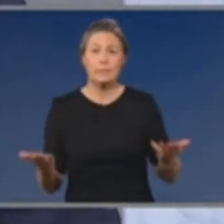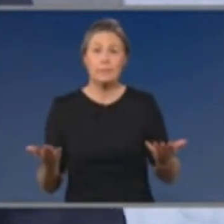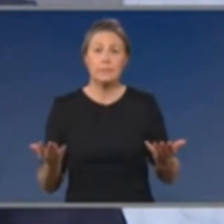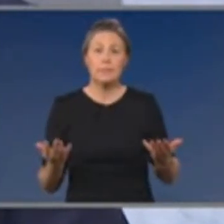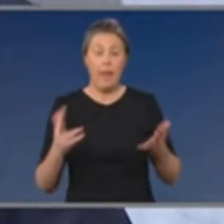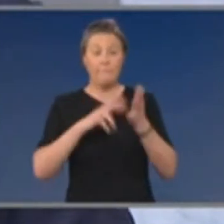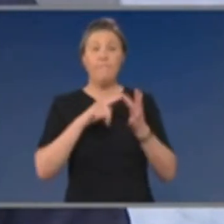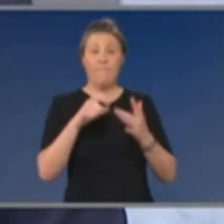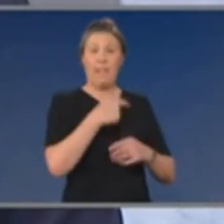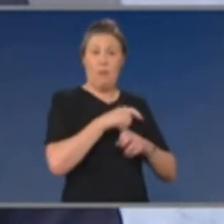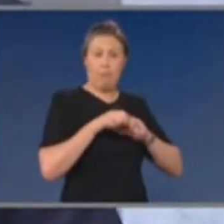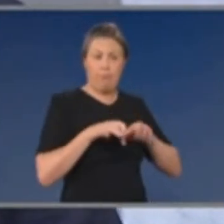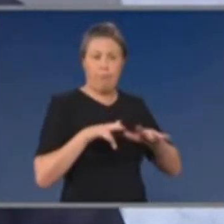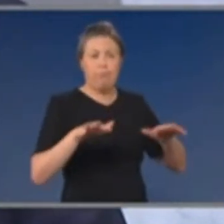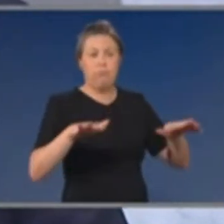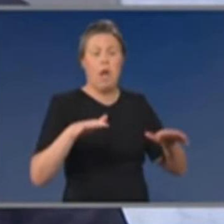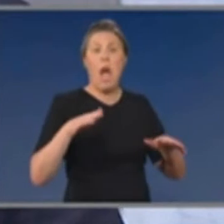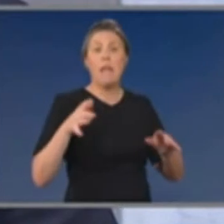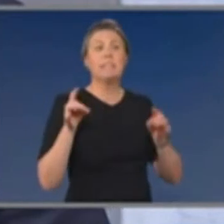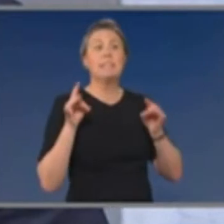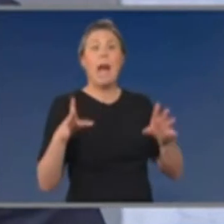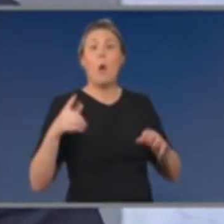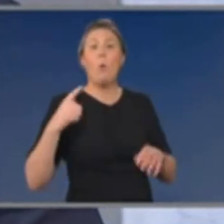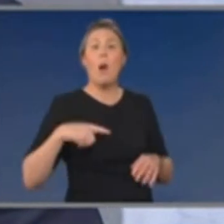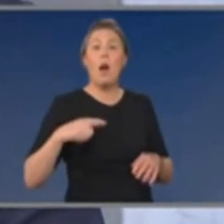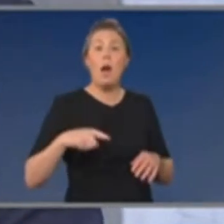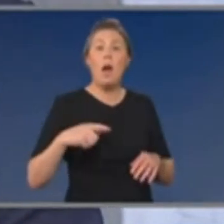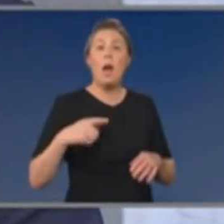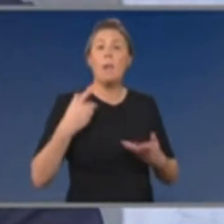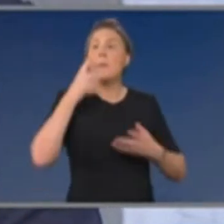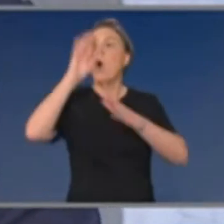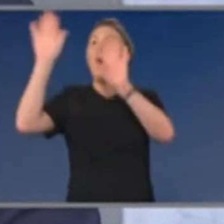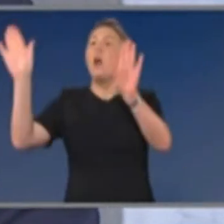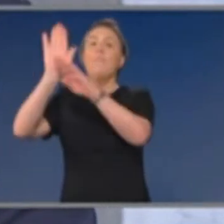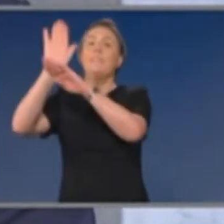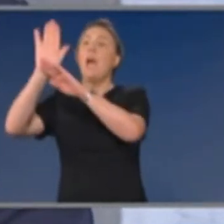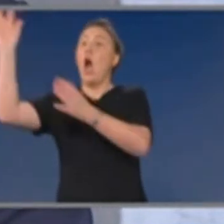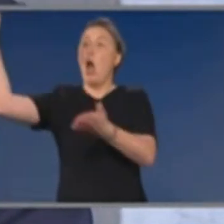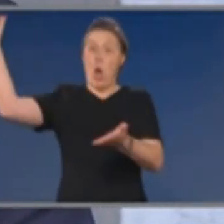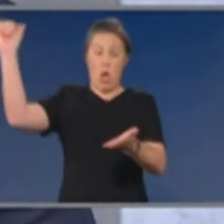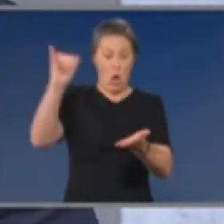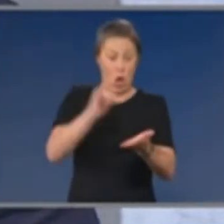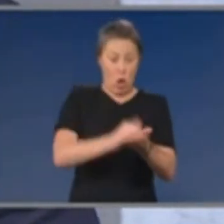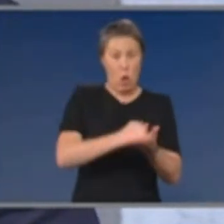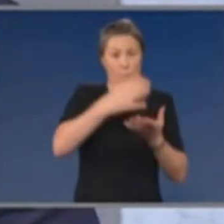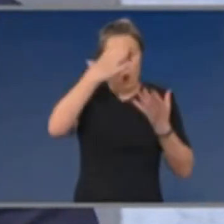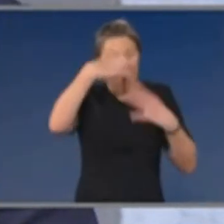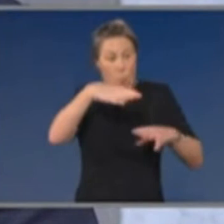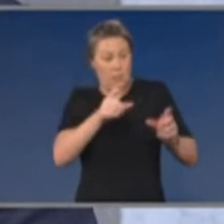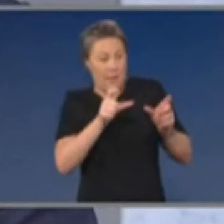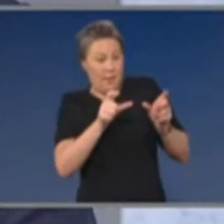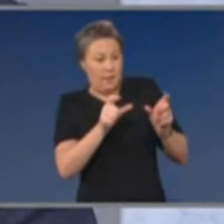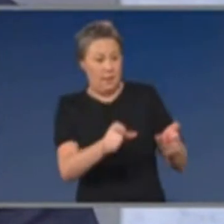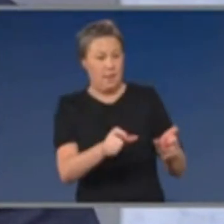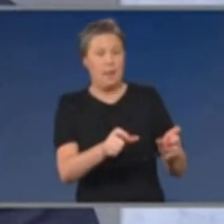by a failure in hotel quarantine by returning Australians. Now, the idea that people wouldn't be allowed to